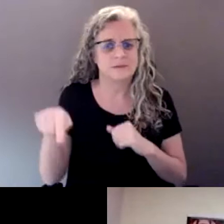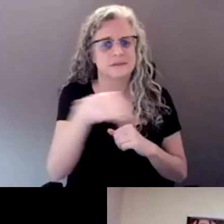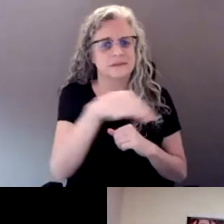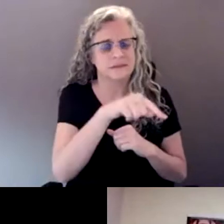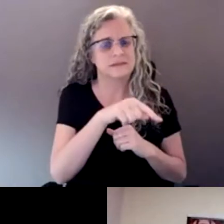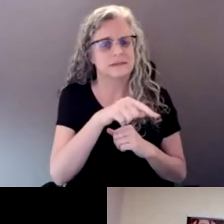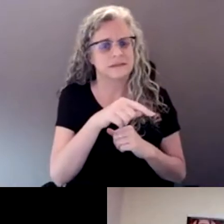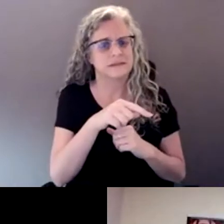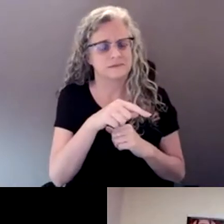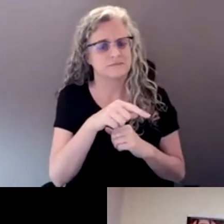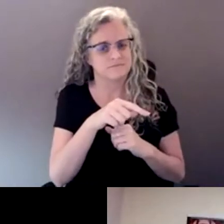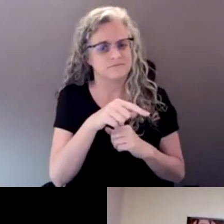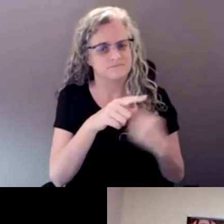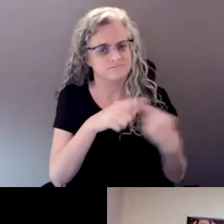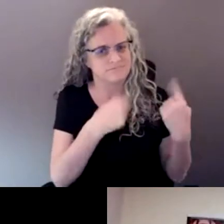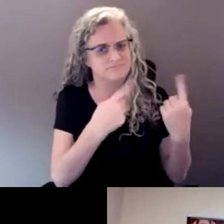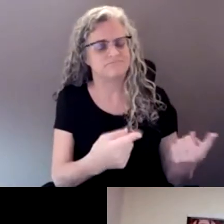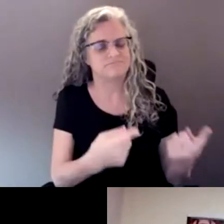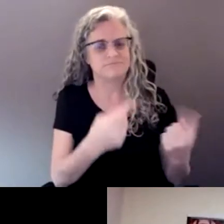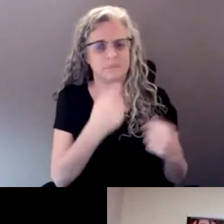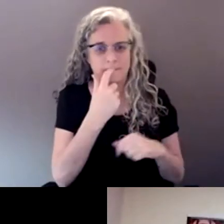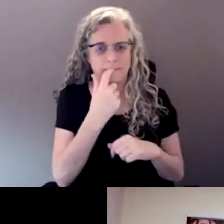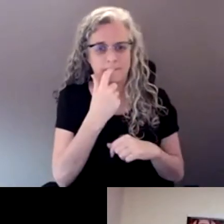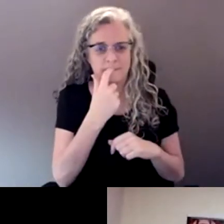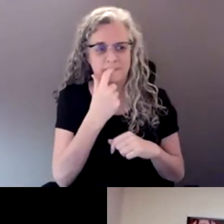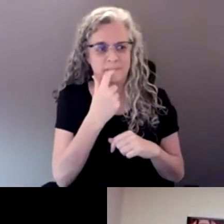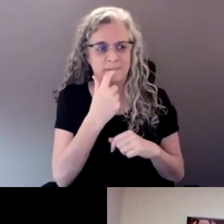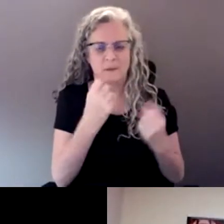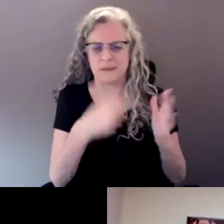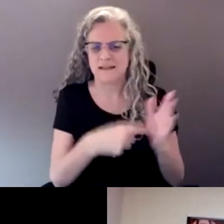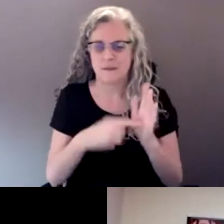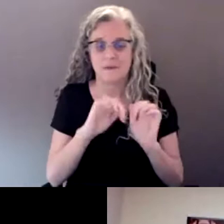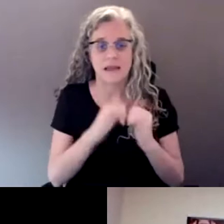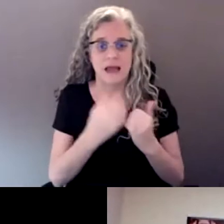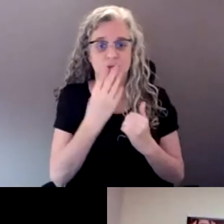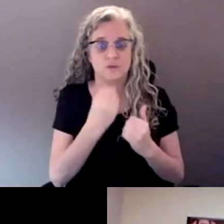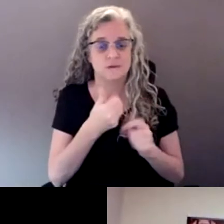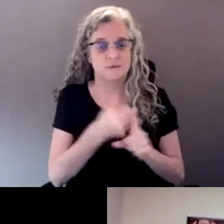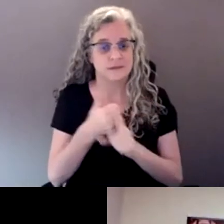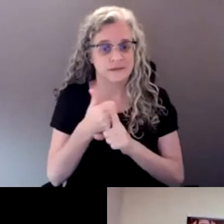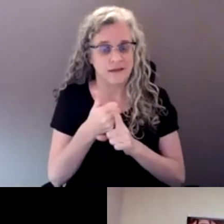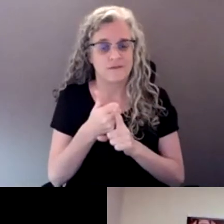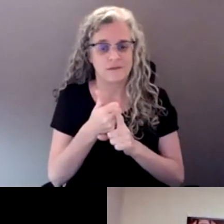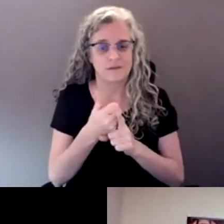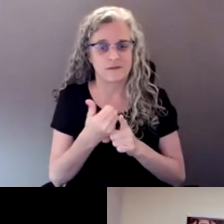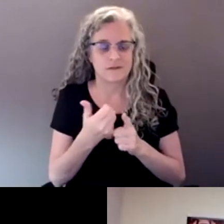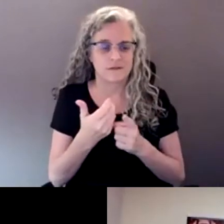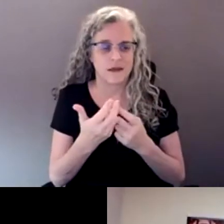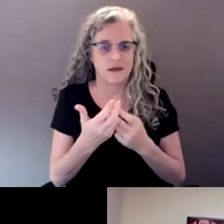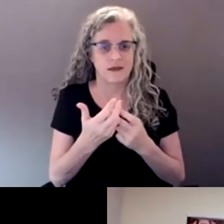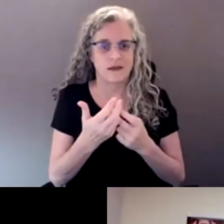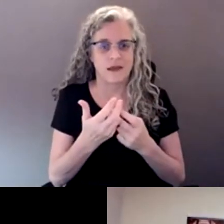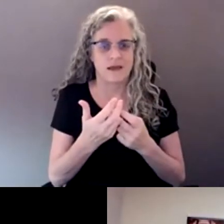see of ways that Jews themselves have internalized the critique